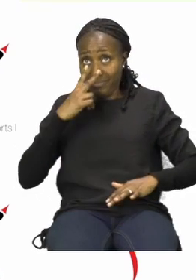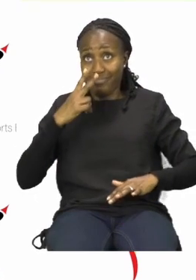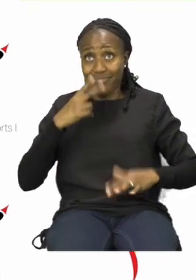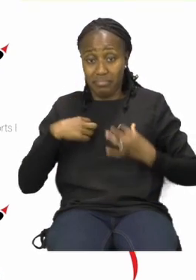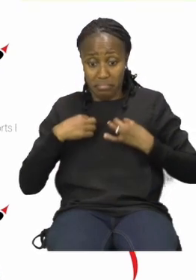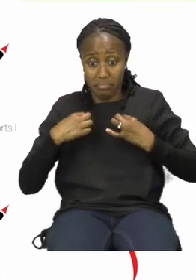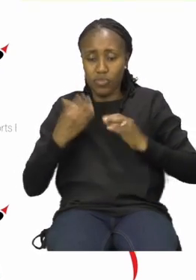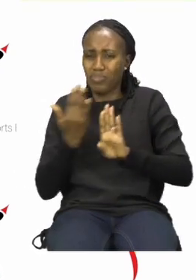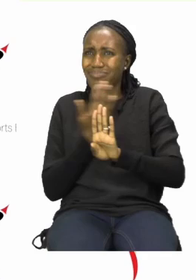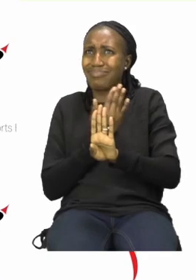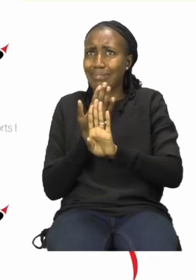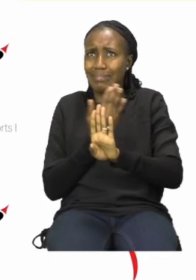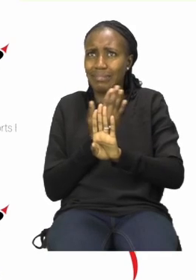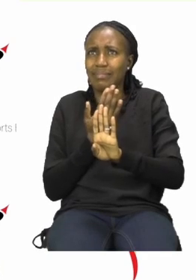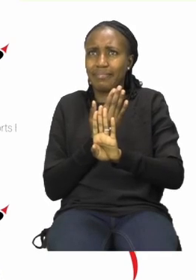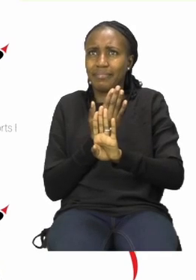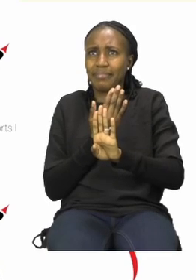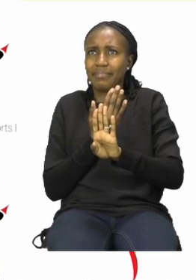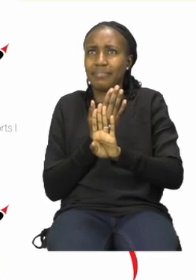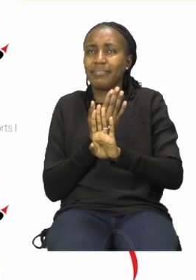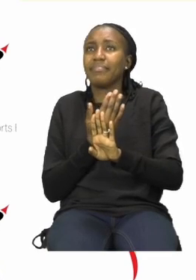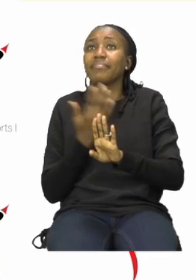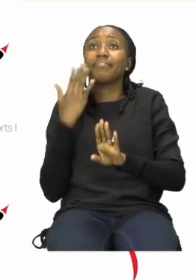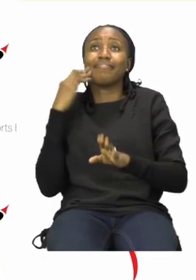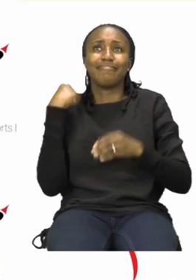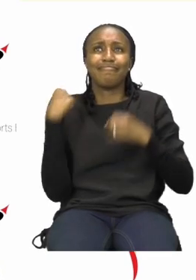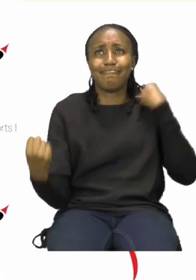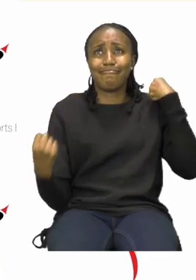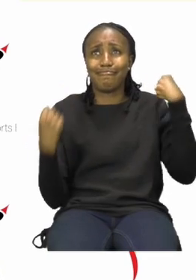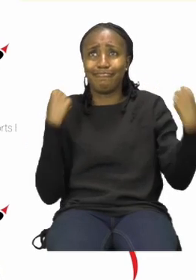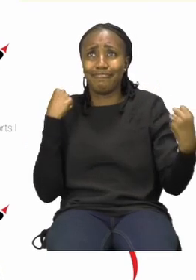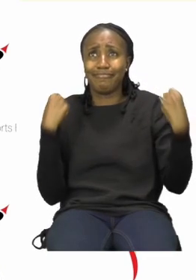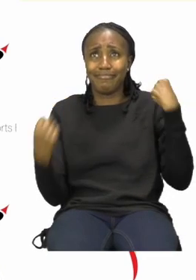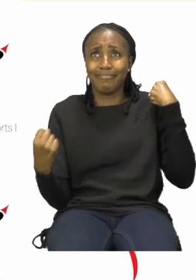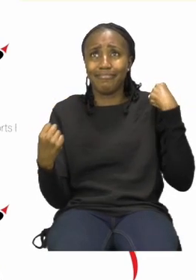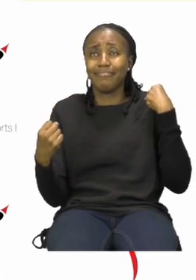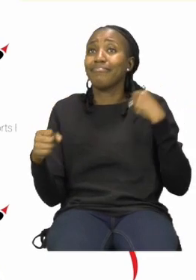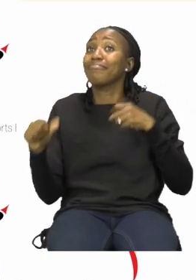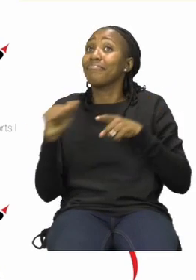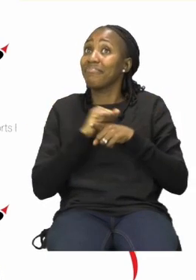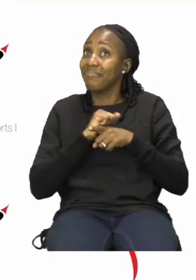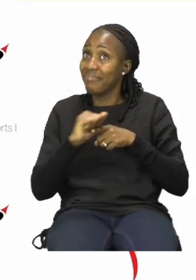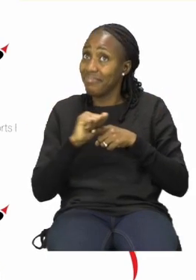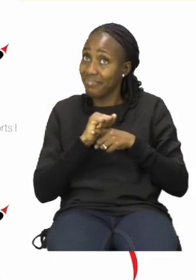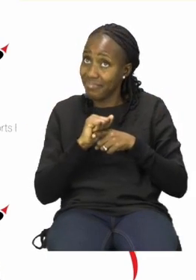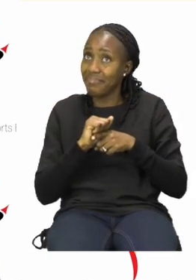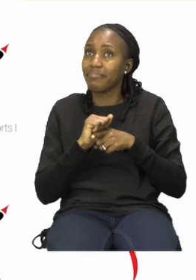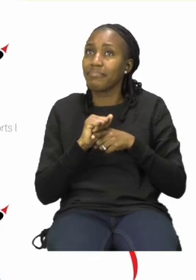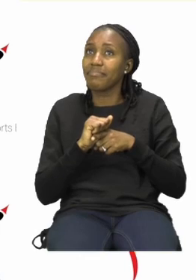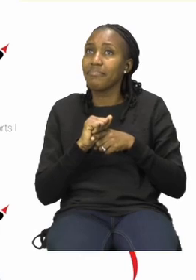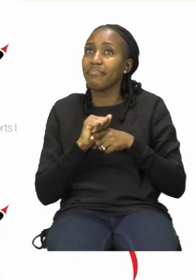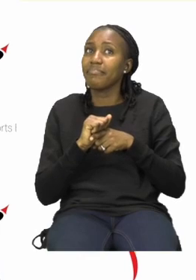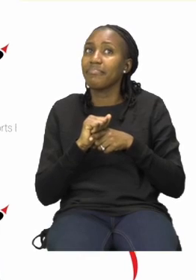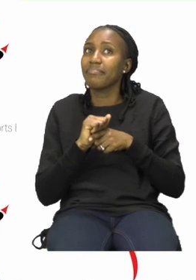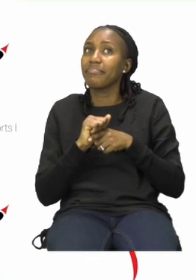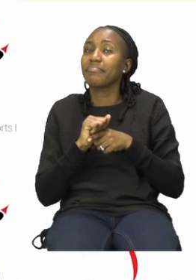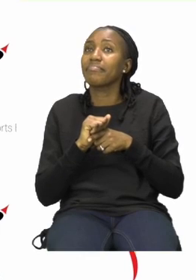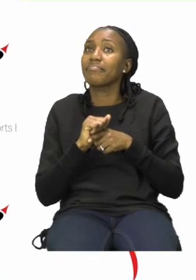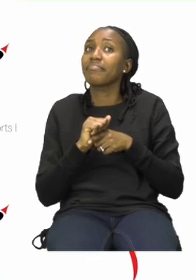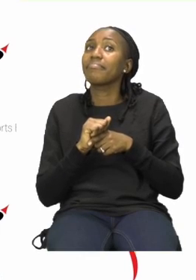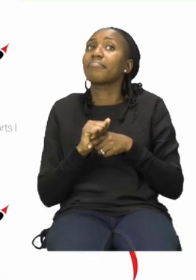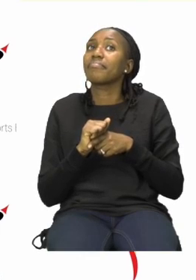protective clothing. And for exercise, we could train kata, which is a set form, And we then